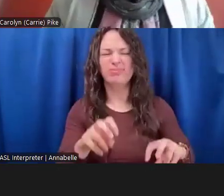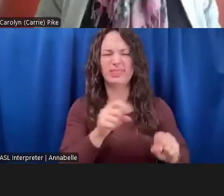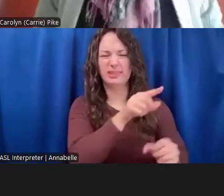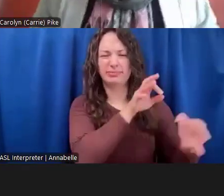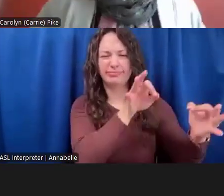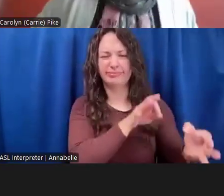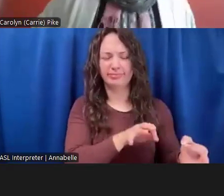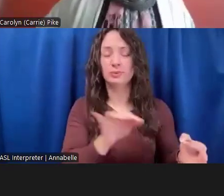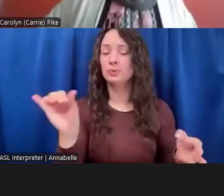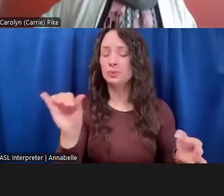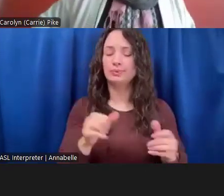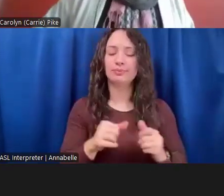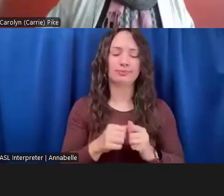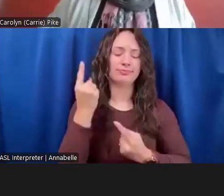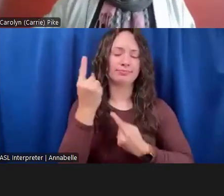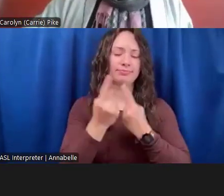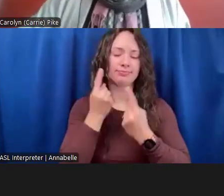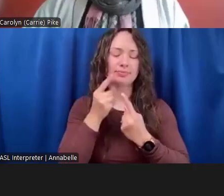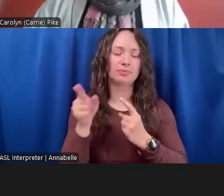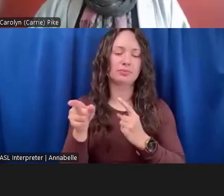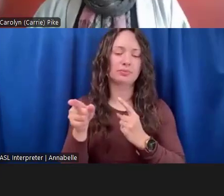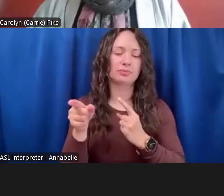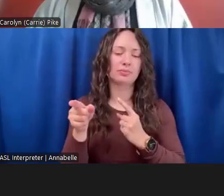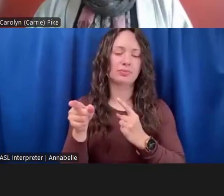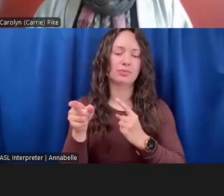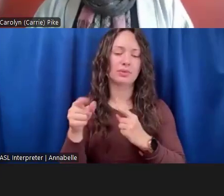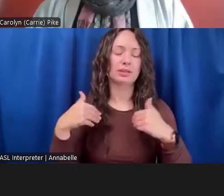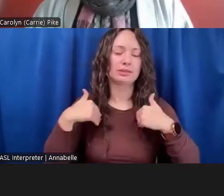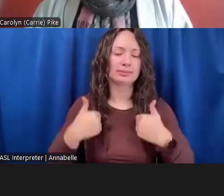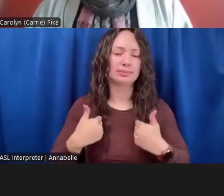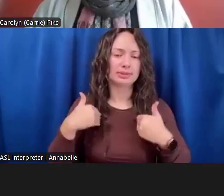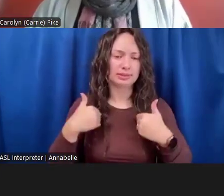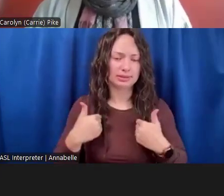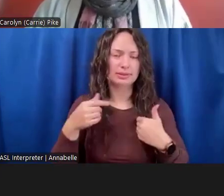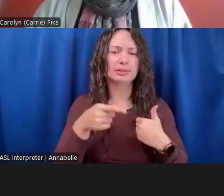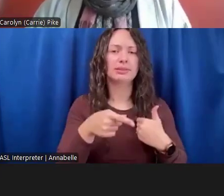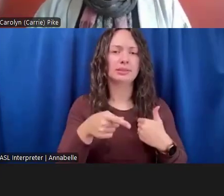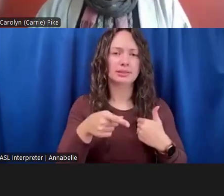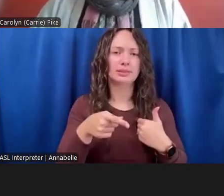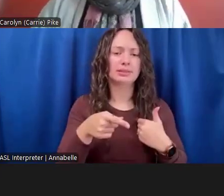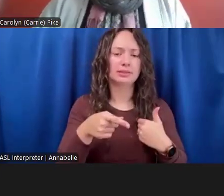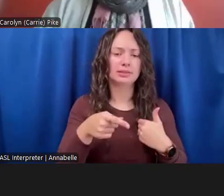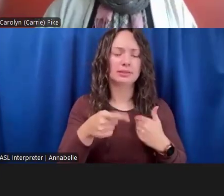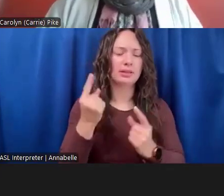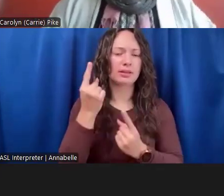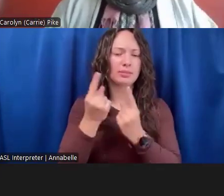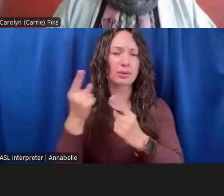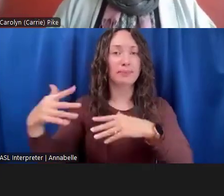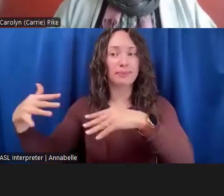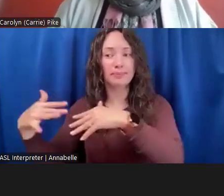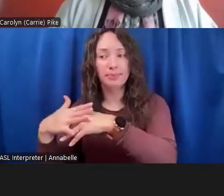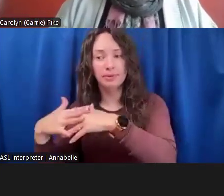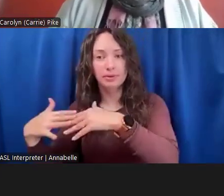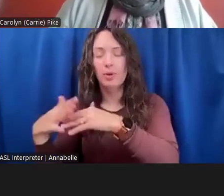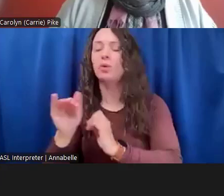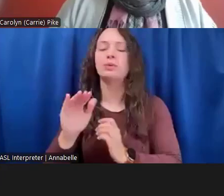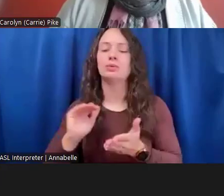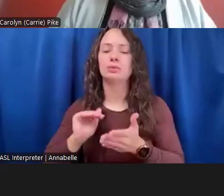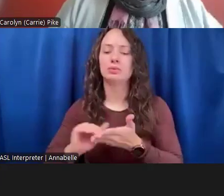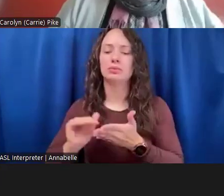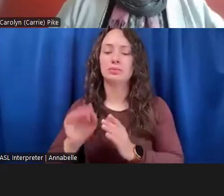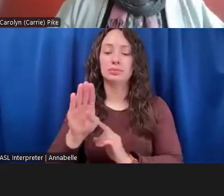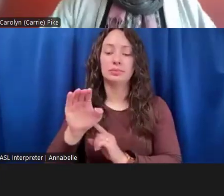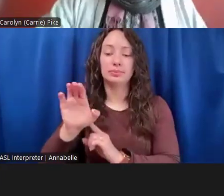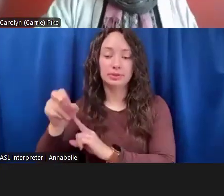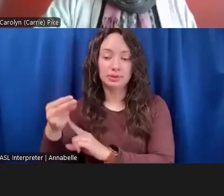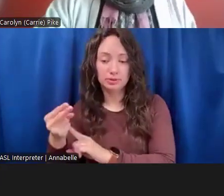about mesophication of the species. We've heard a little bit, when you think about the beech, when you think about the maple, certainly those